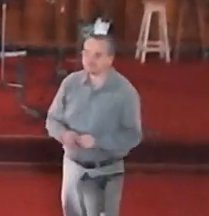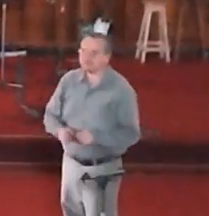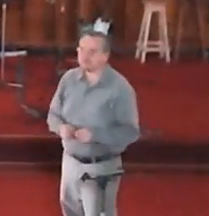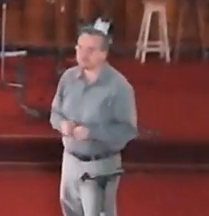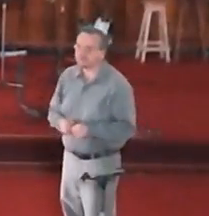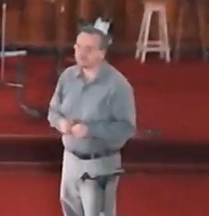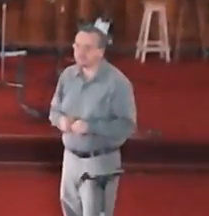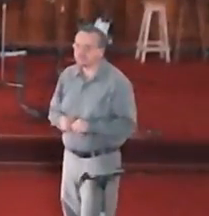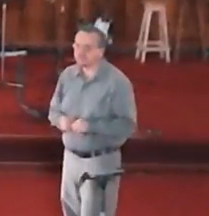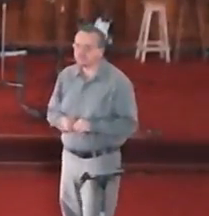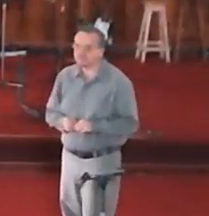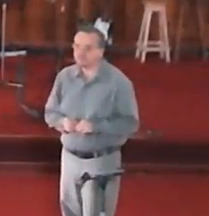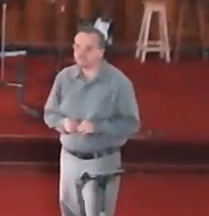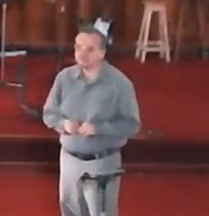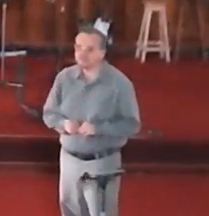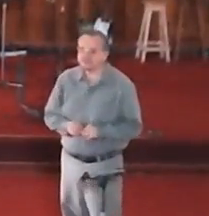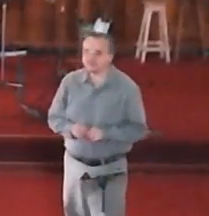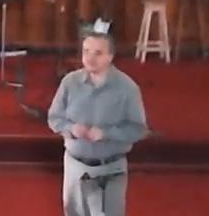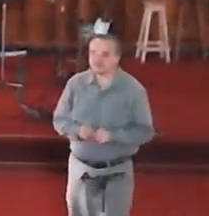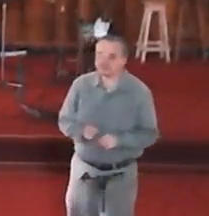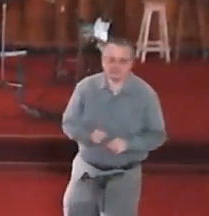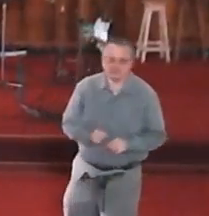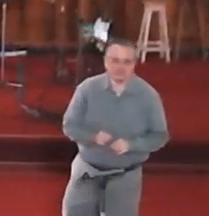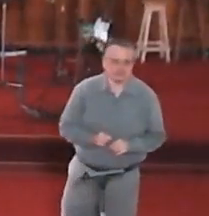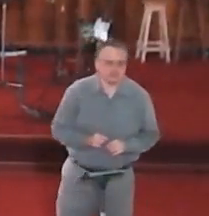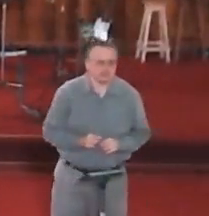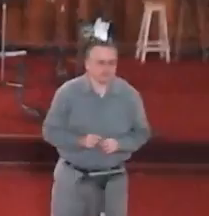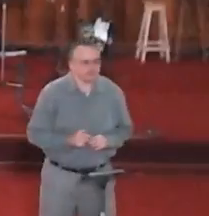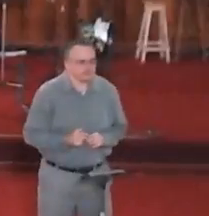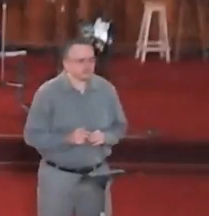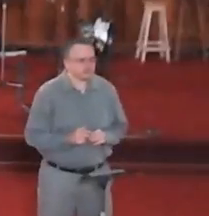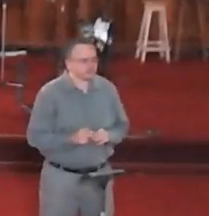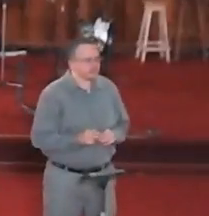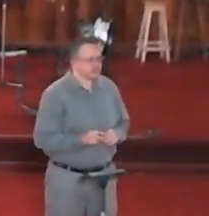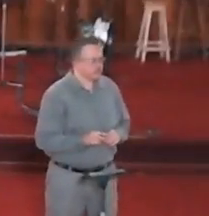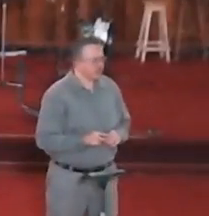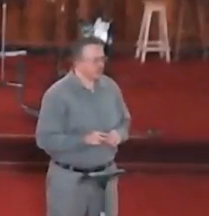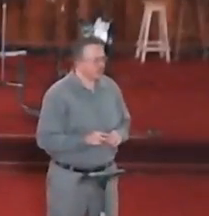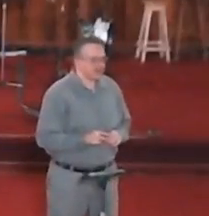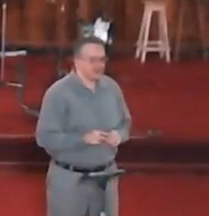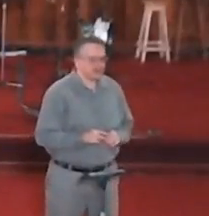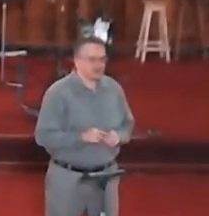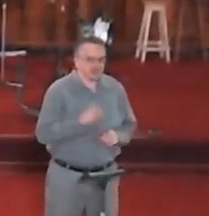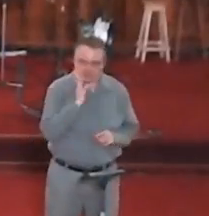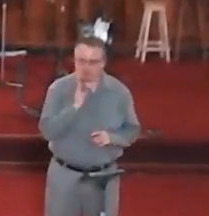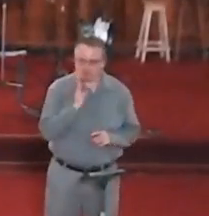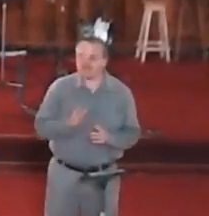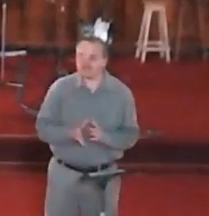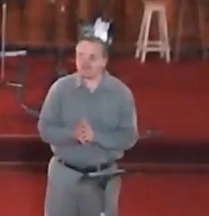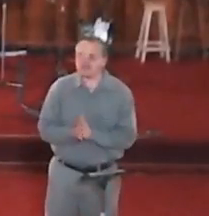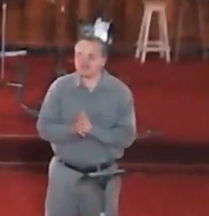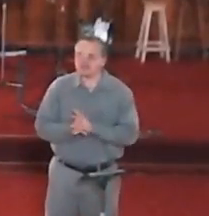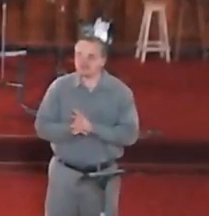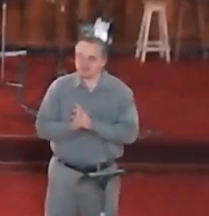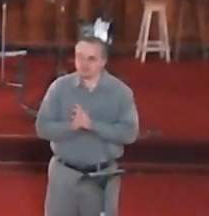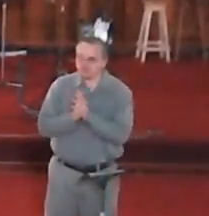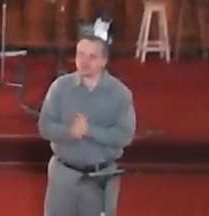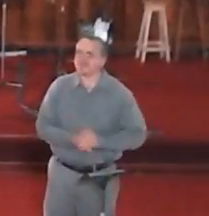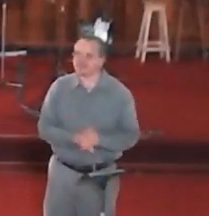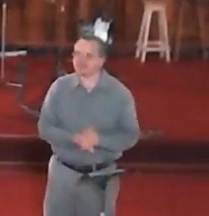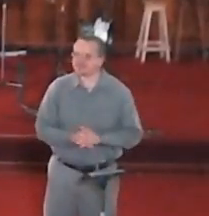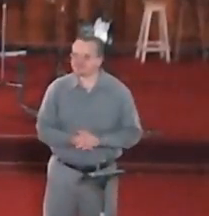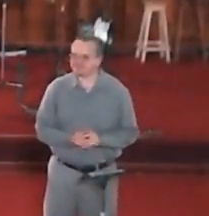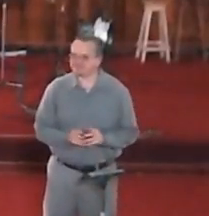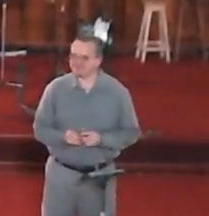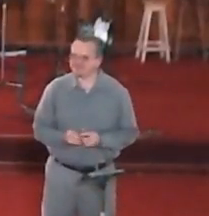again, it's not just so that you can live, it's so that you can model to your children, you can teach them how to live. Con la boca vamos a